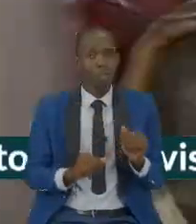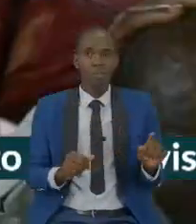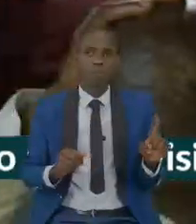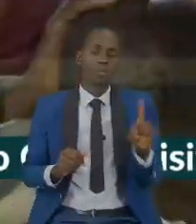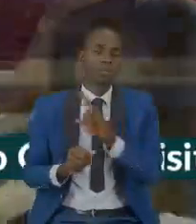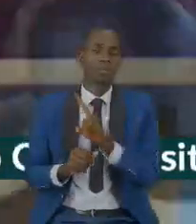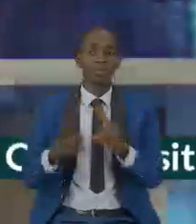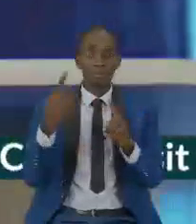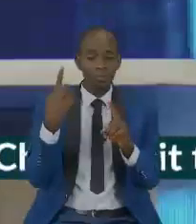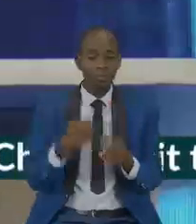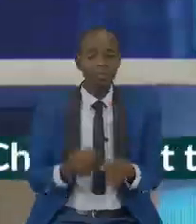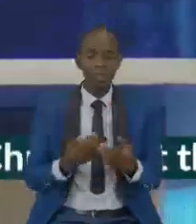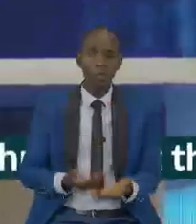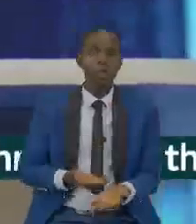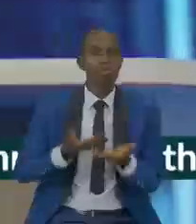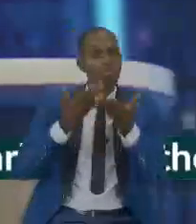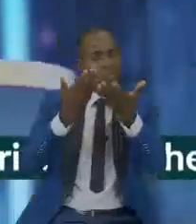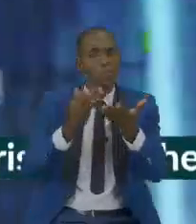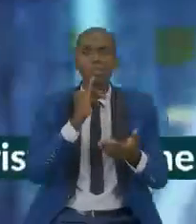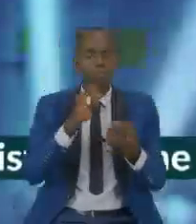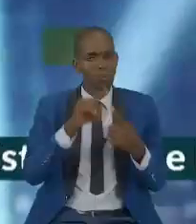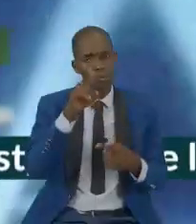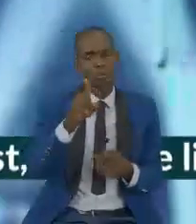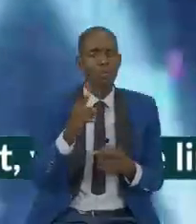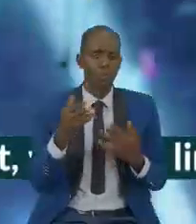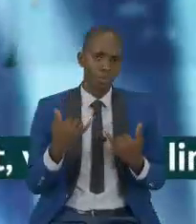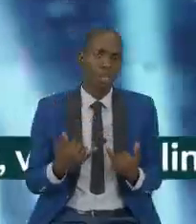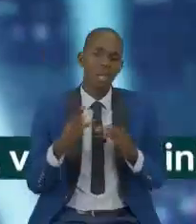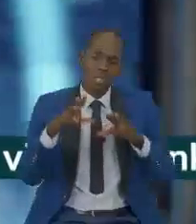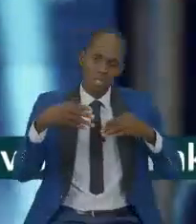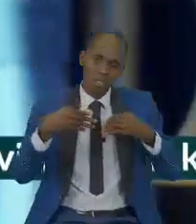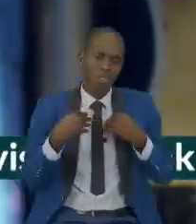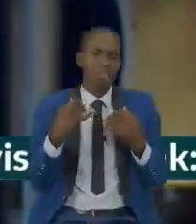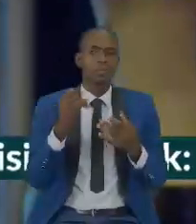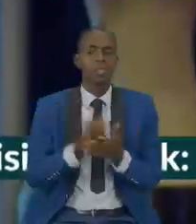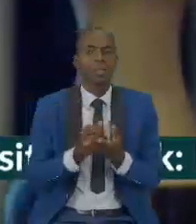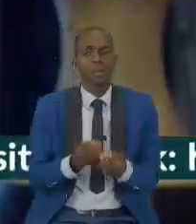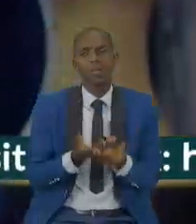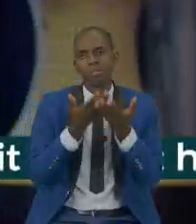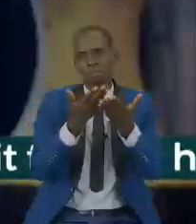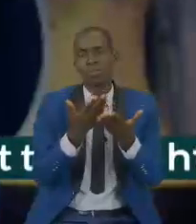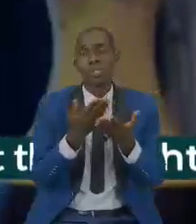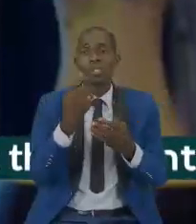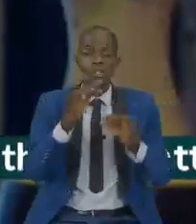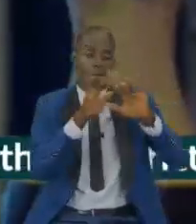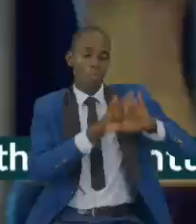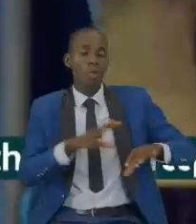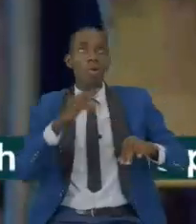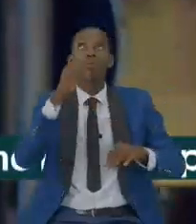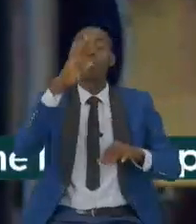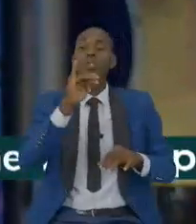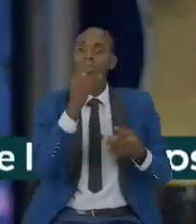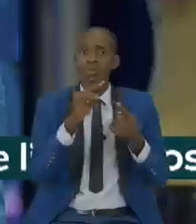is coming again today. Wherever you are, the mercy of God is calling upon you today. Raise up your